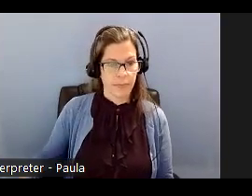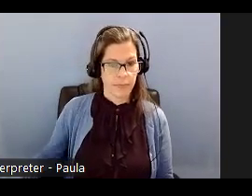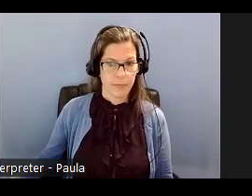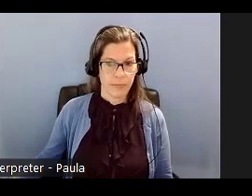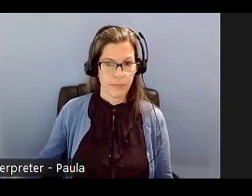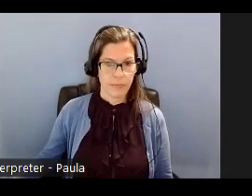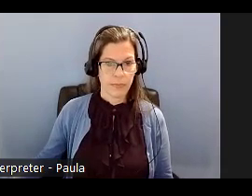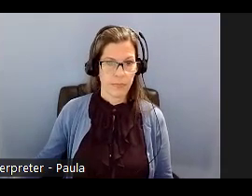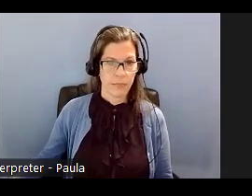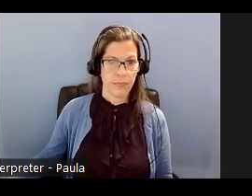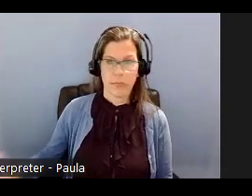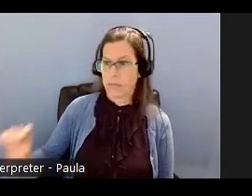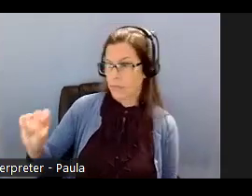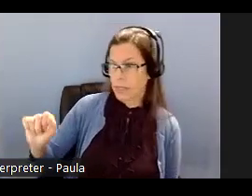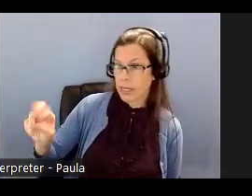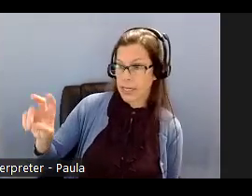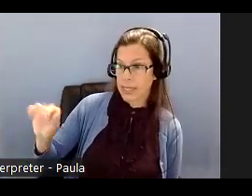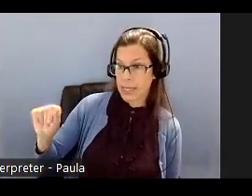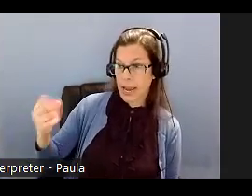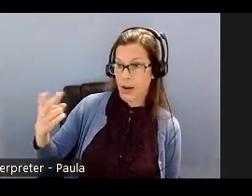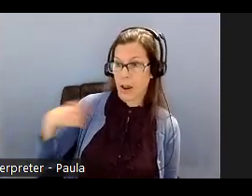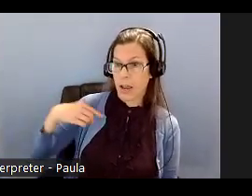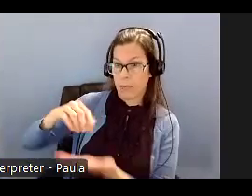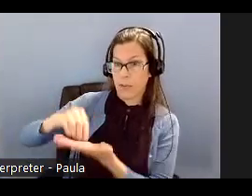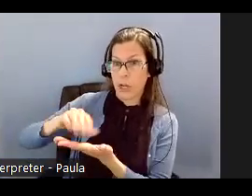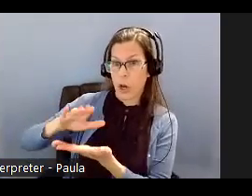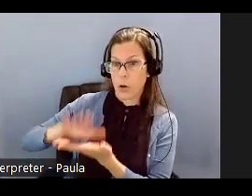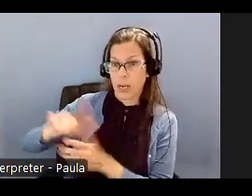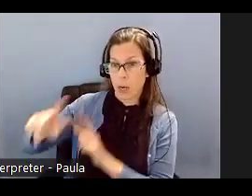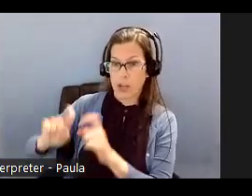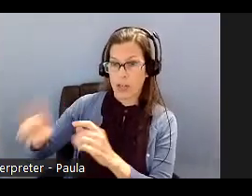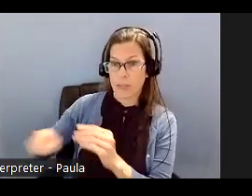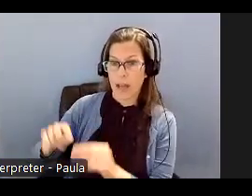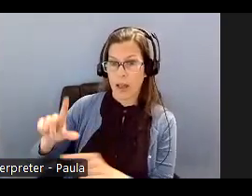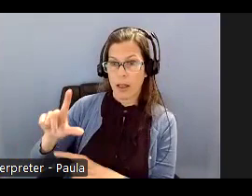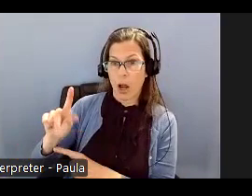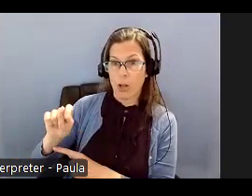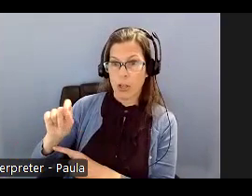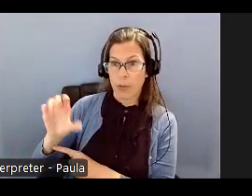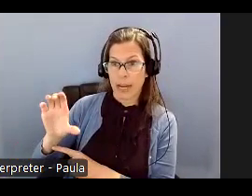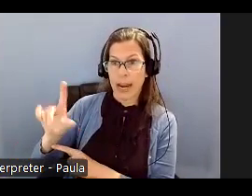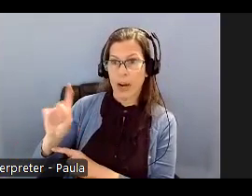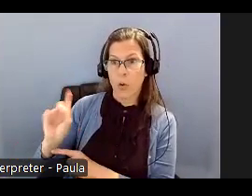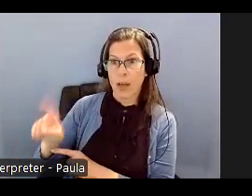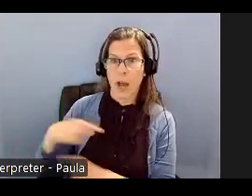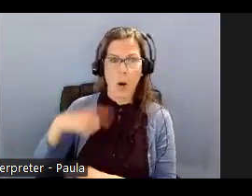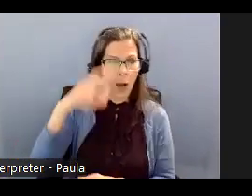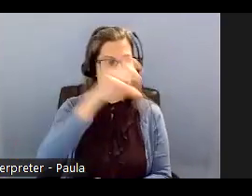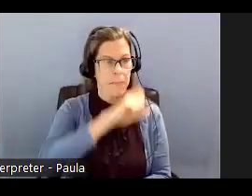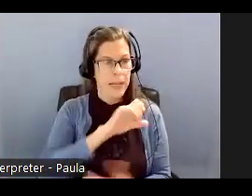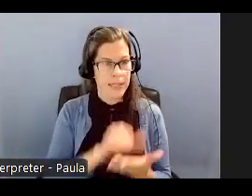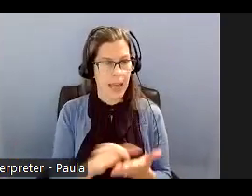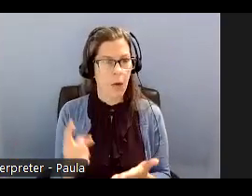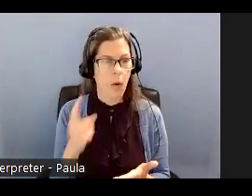Sarah, I'm noting in here, there's some questions about long-term care coverage. Okay, I missed that one. I was going to go to an enrollment cap